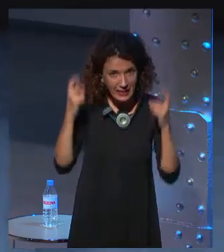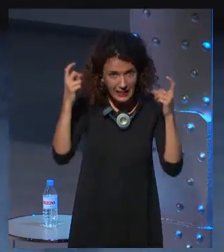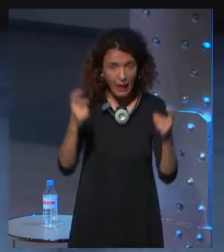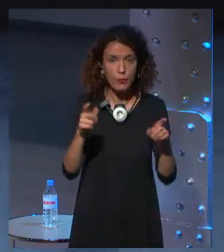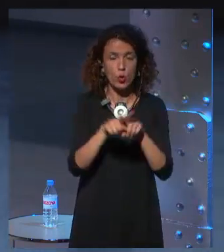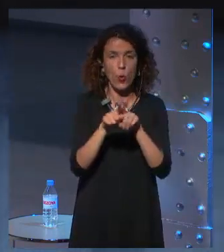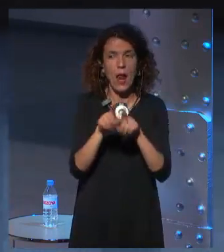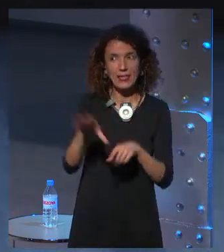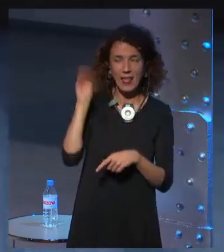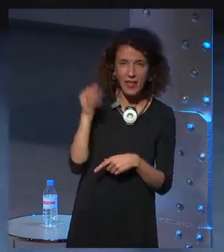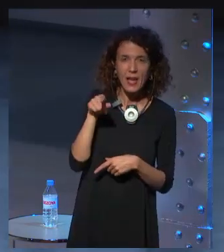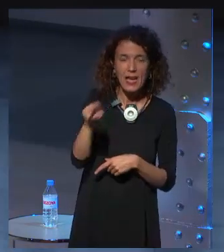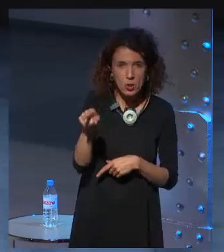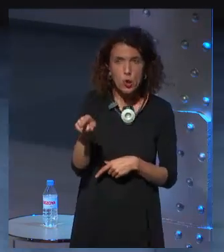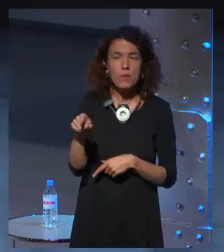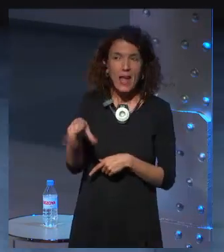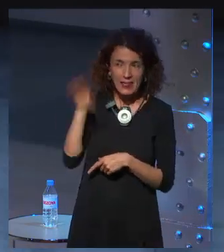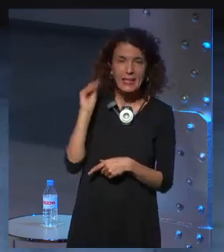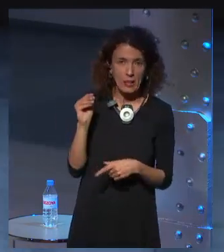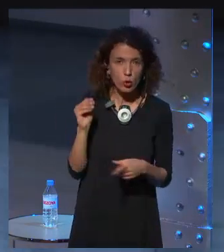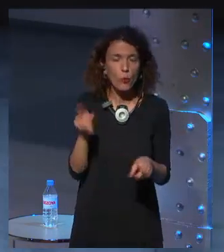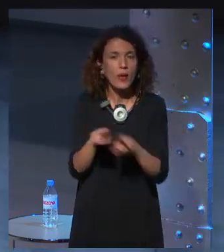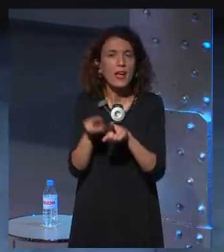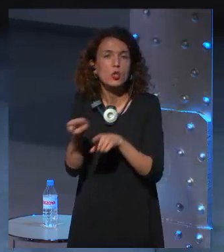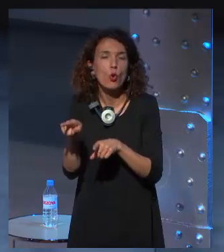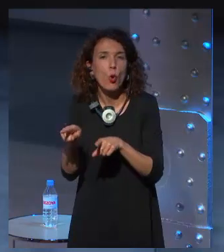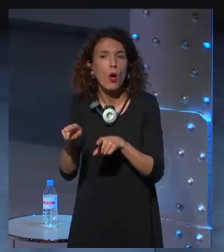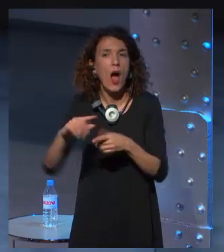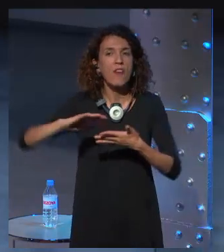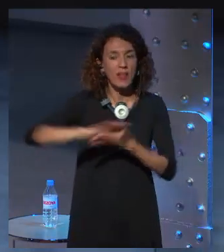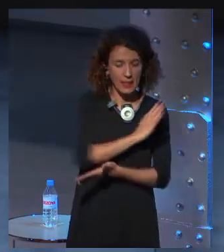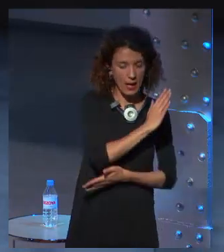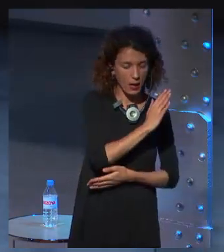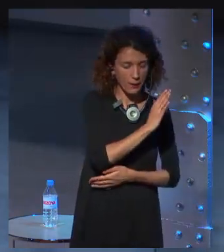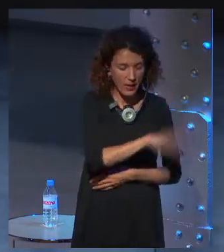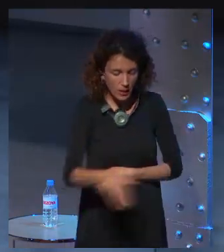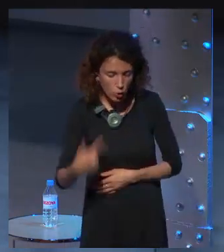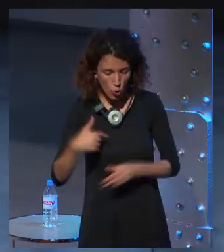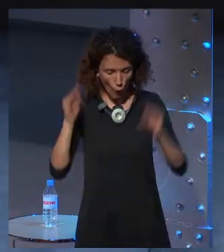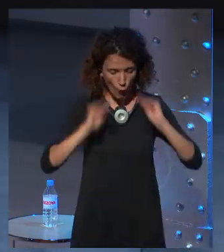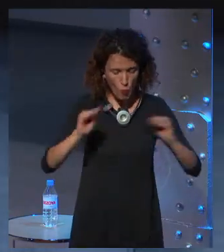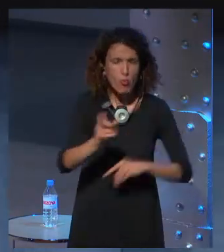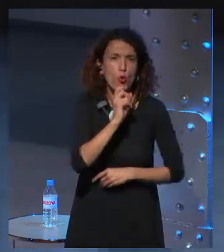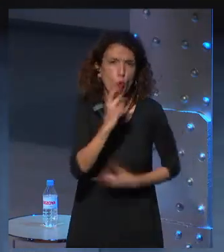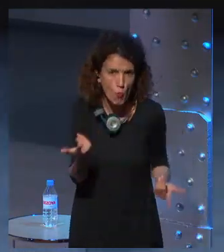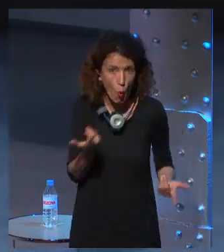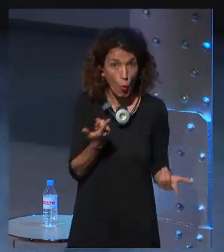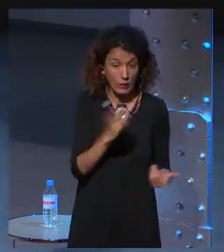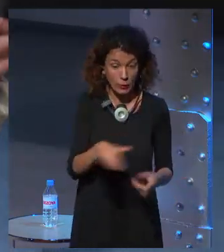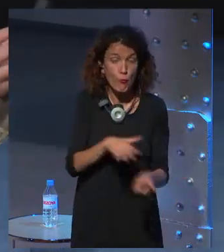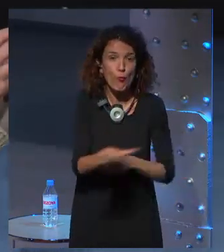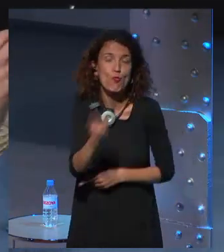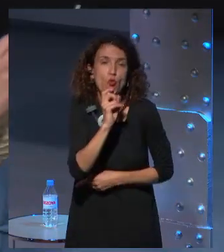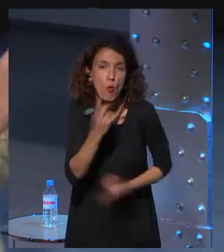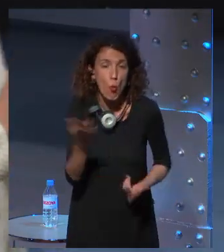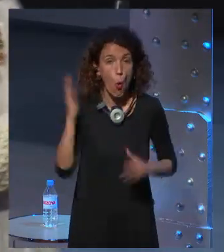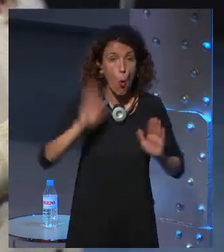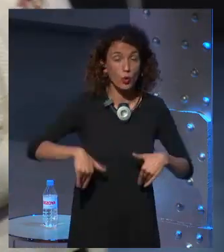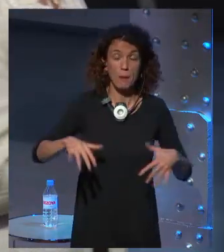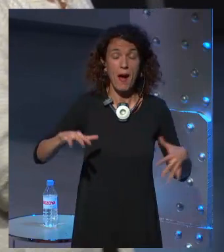that. How's it going to impact my kids that I'm teaching? Well, let's go back to the last industrial